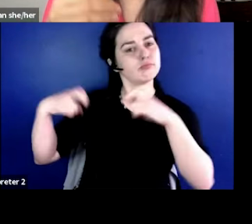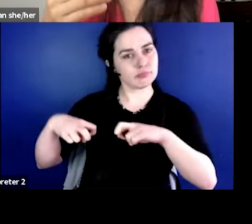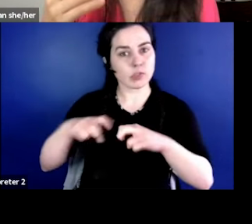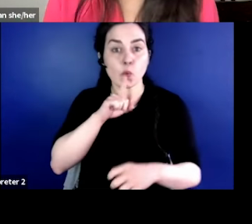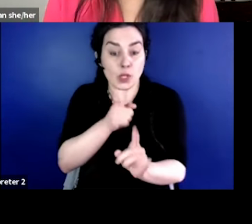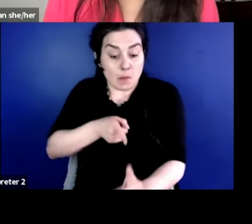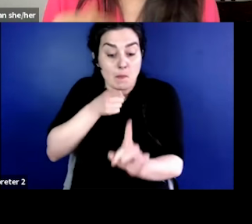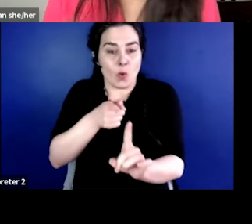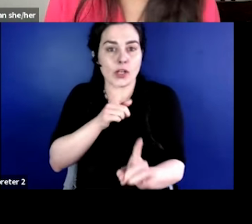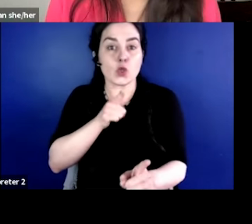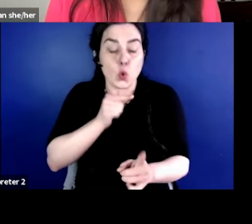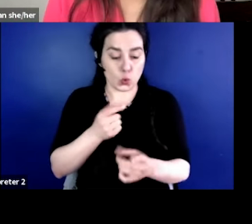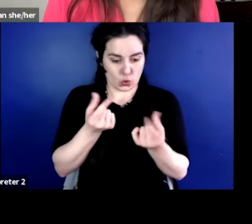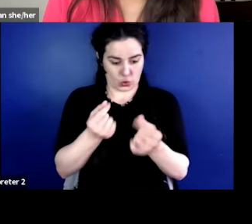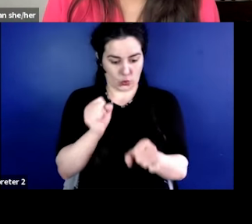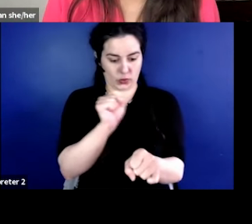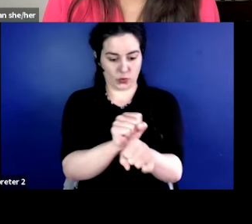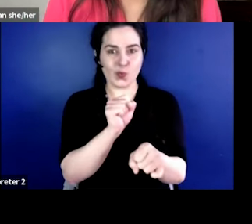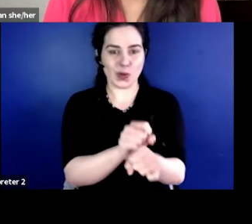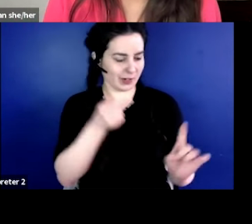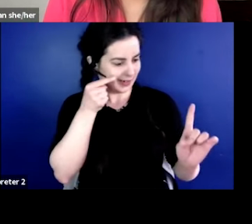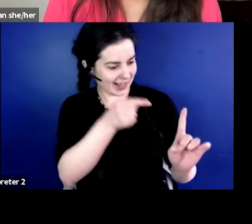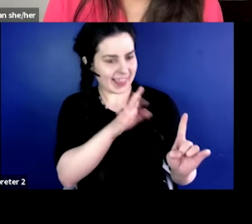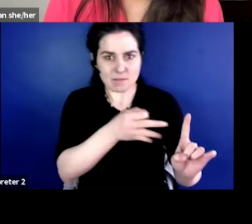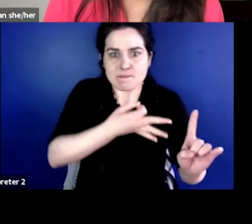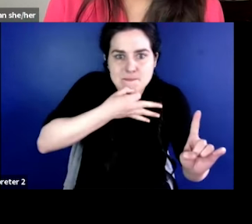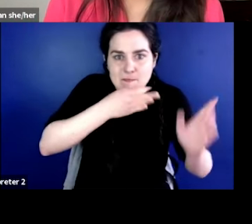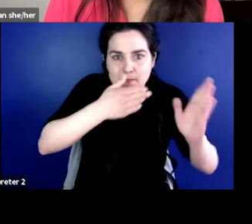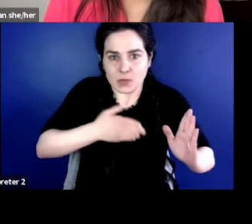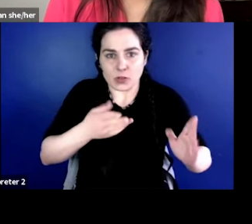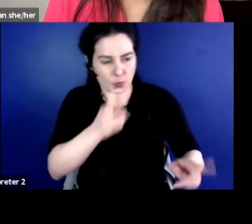work got to be heard and seen as the experts in their field, which they are.